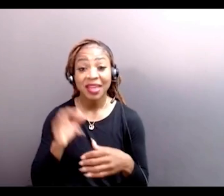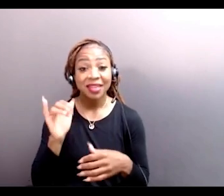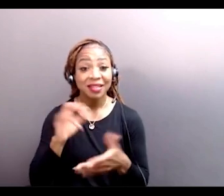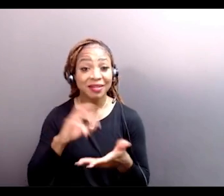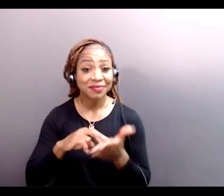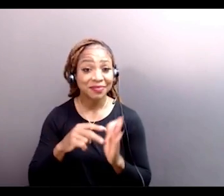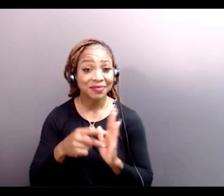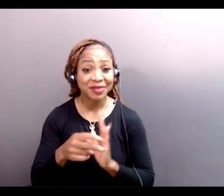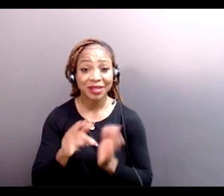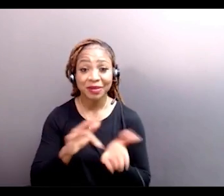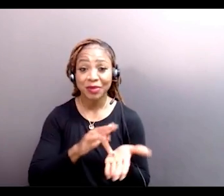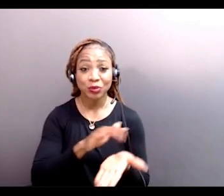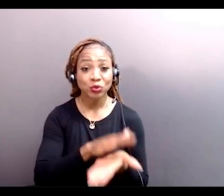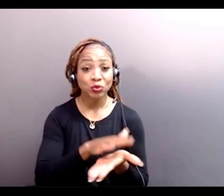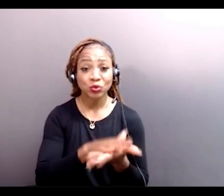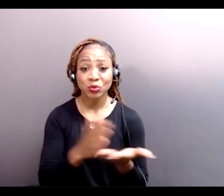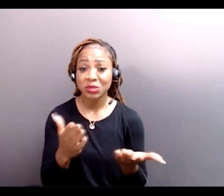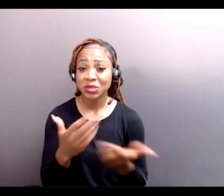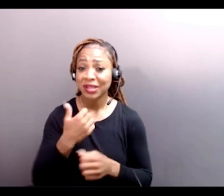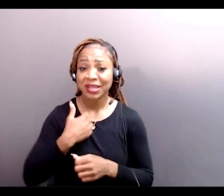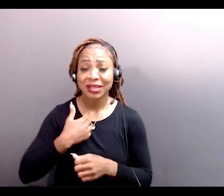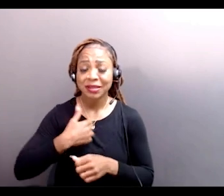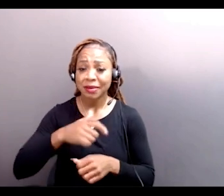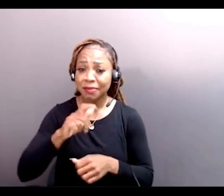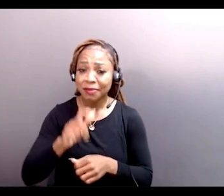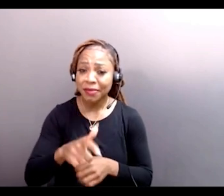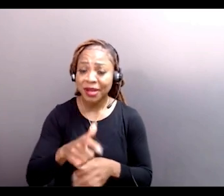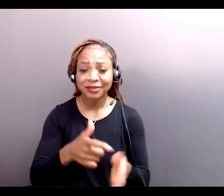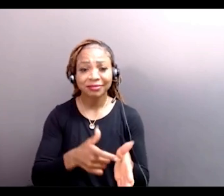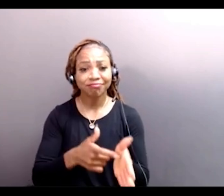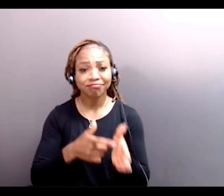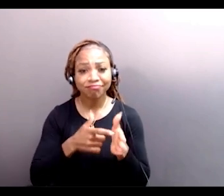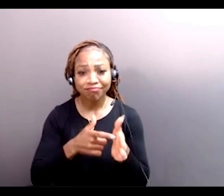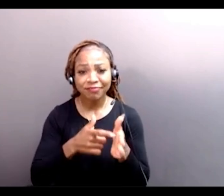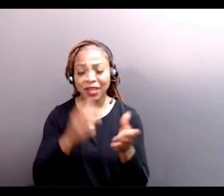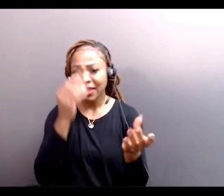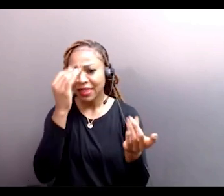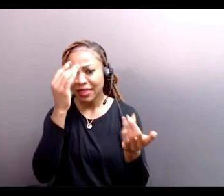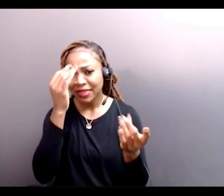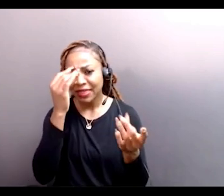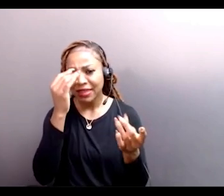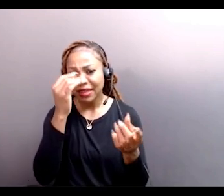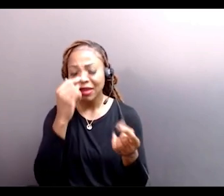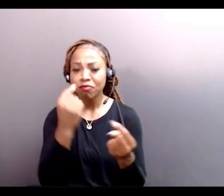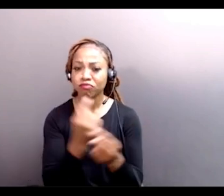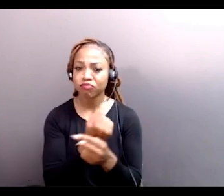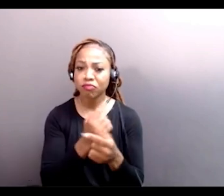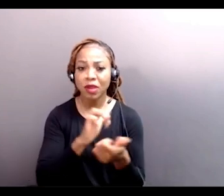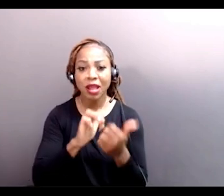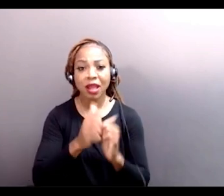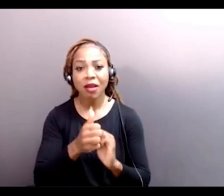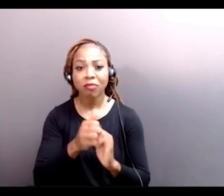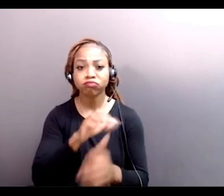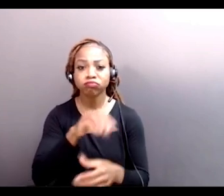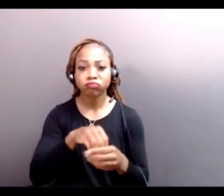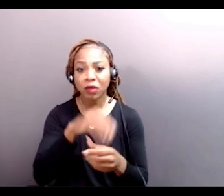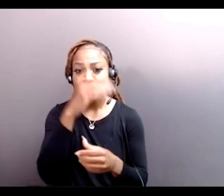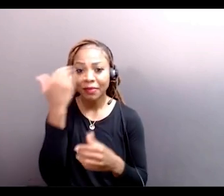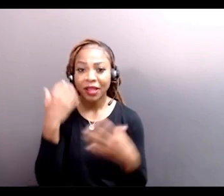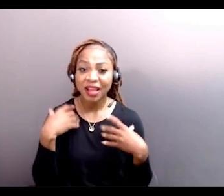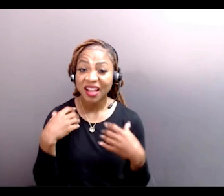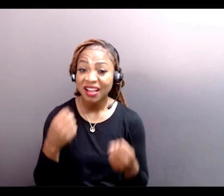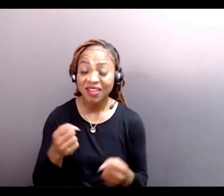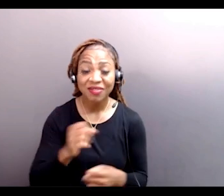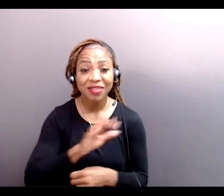which means that medical schools across the country will need to actually think quite deliberately about how do they include Black health